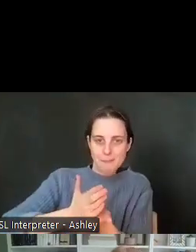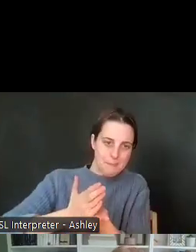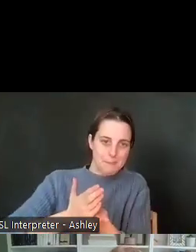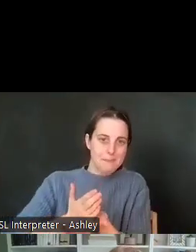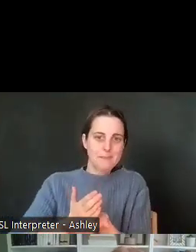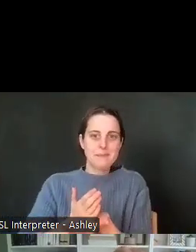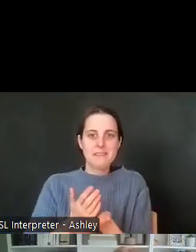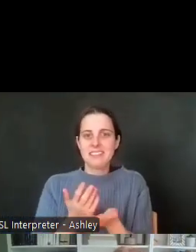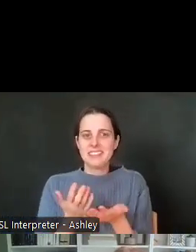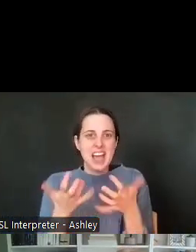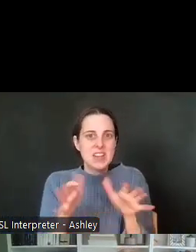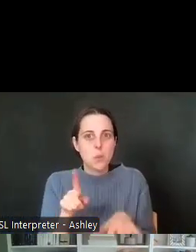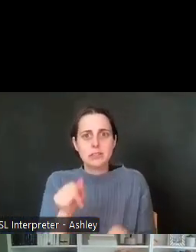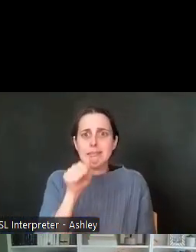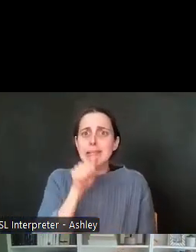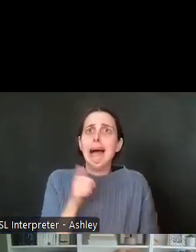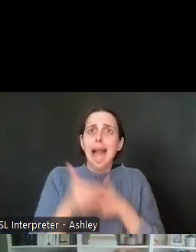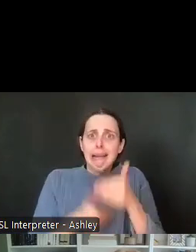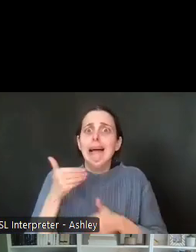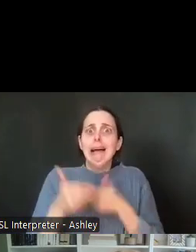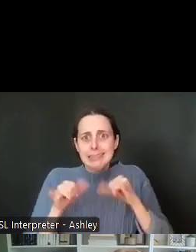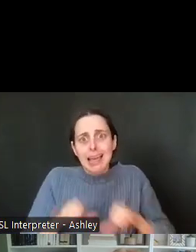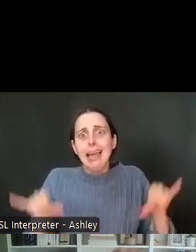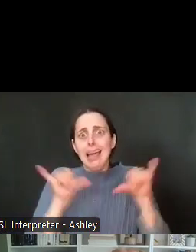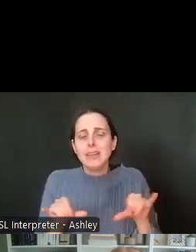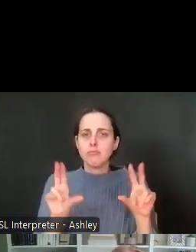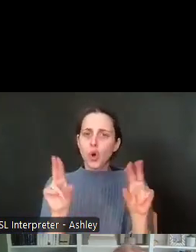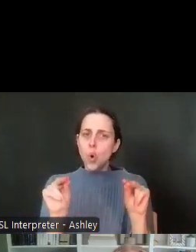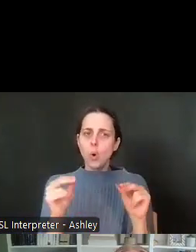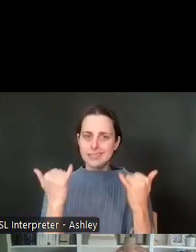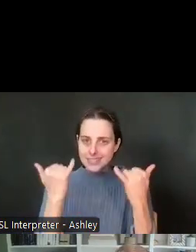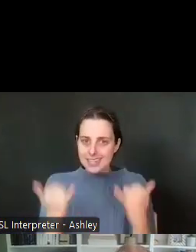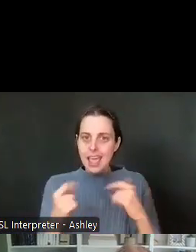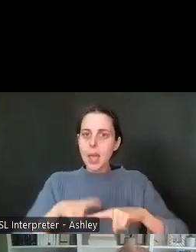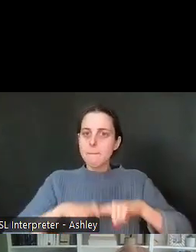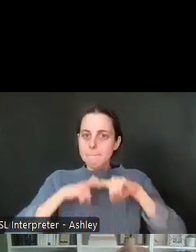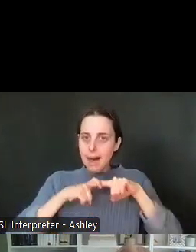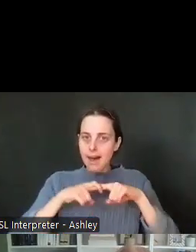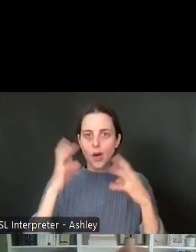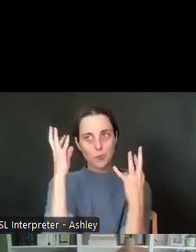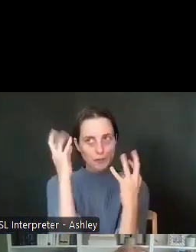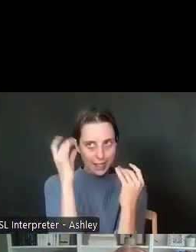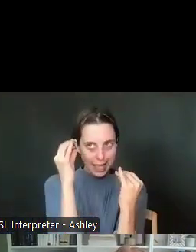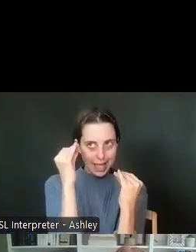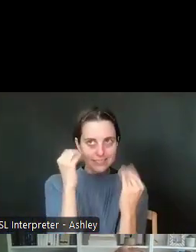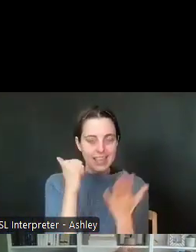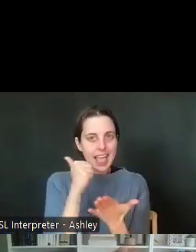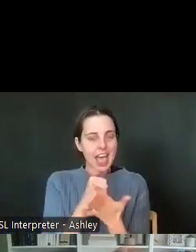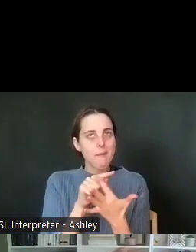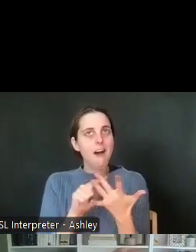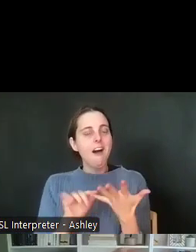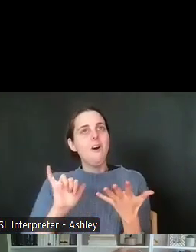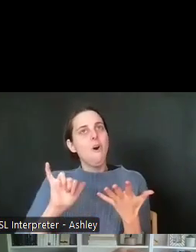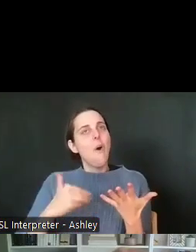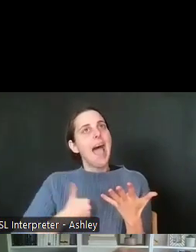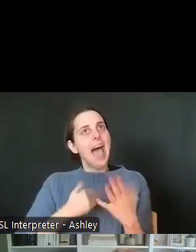reflect decades later. Make changes today to ease some of those expectations, to ease some of